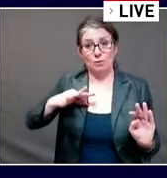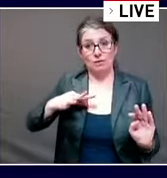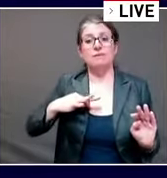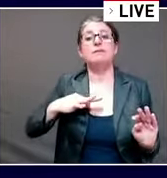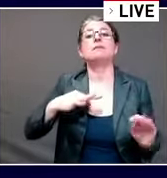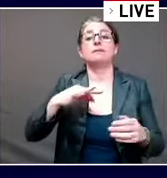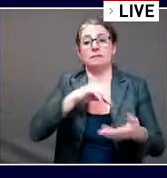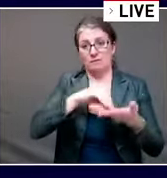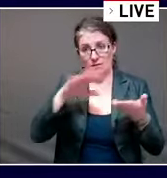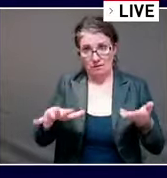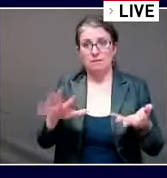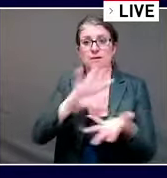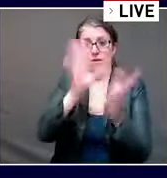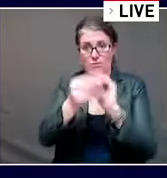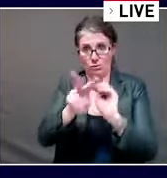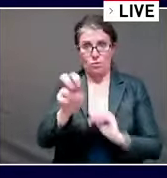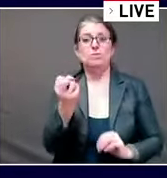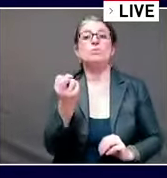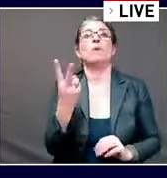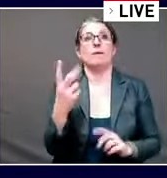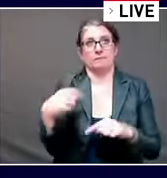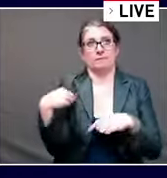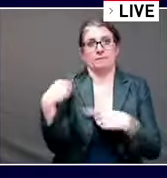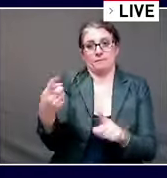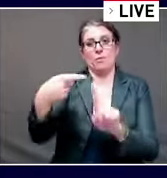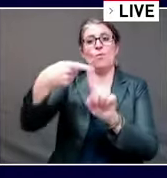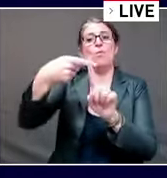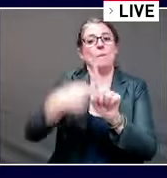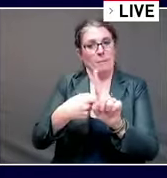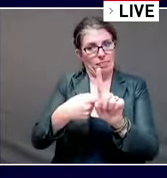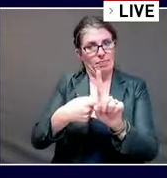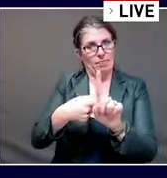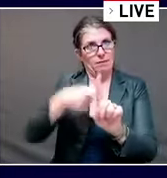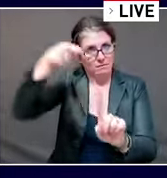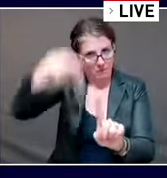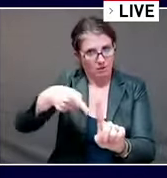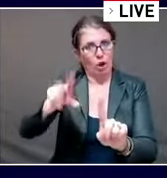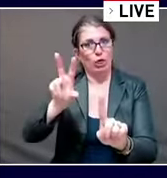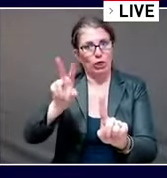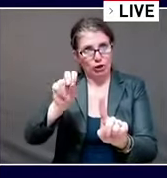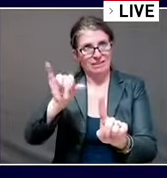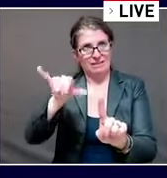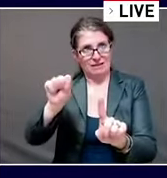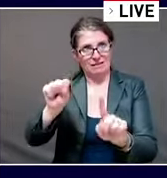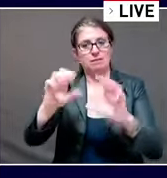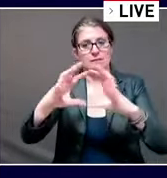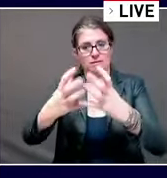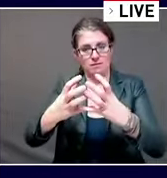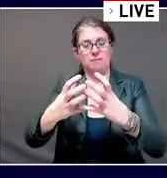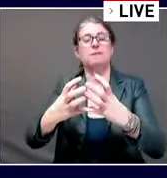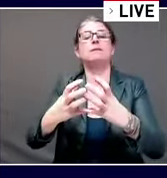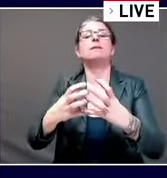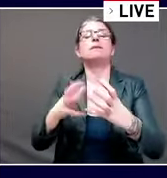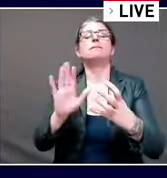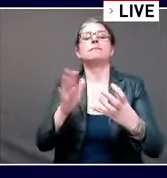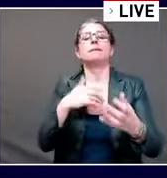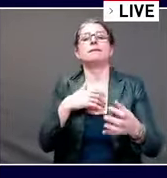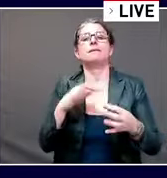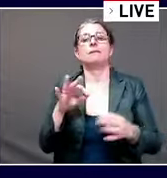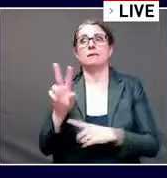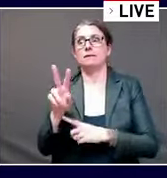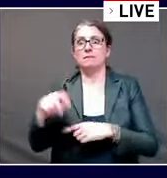it's 212 active cases today. It's past 30 days. Right. Mm-hmm. Got it. And two